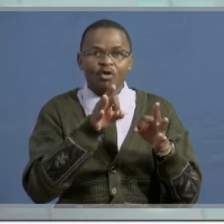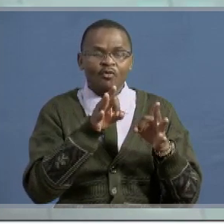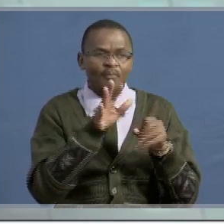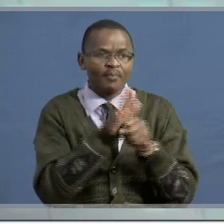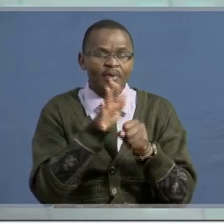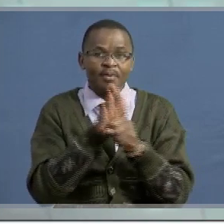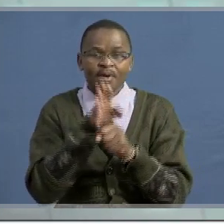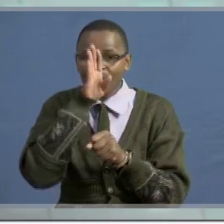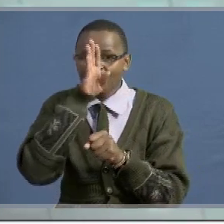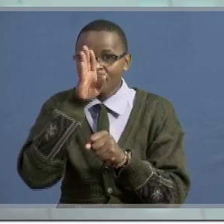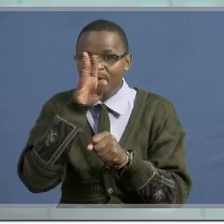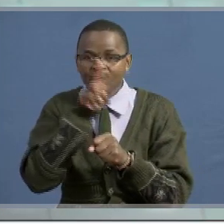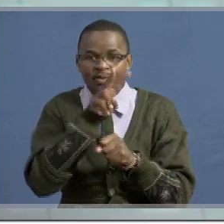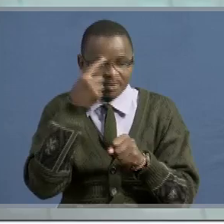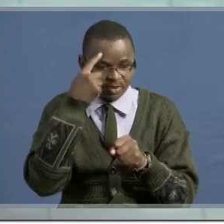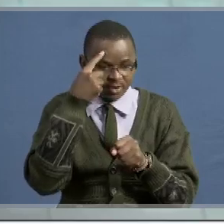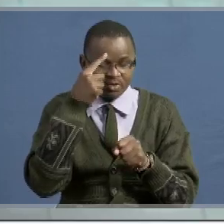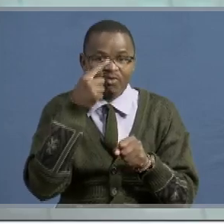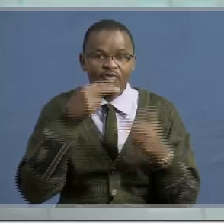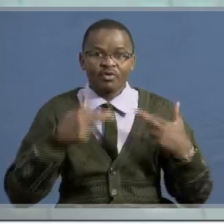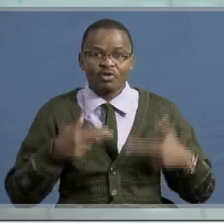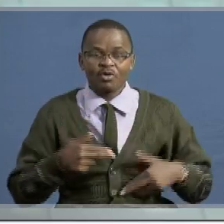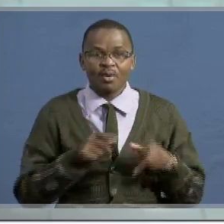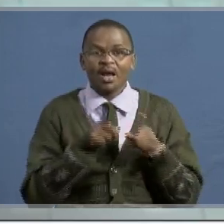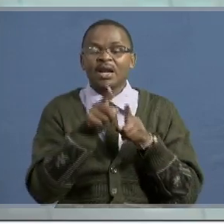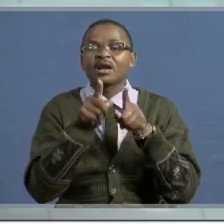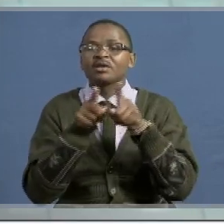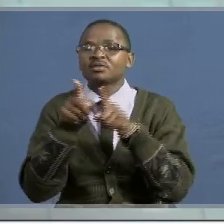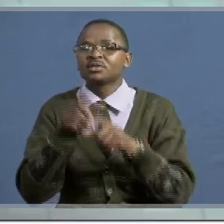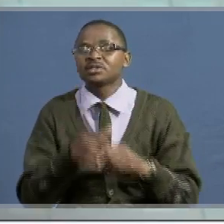them being victims of human trafficking.